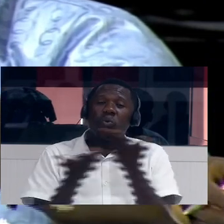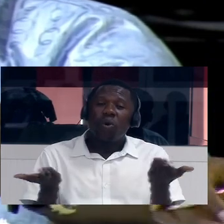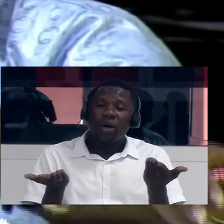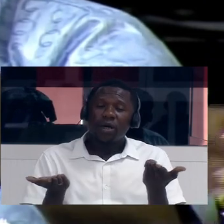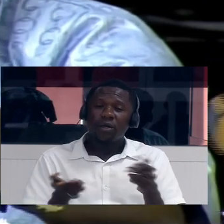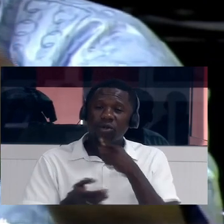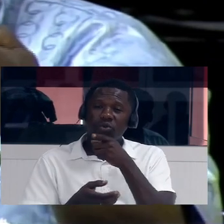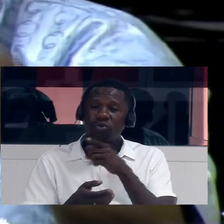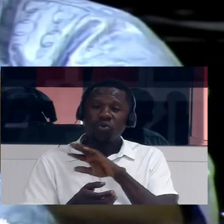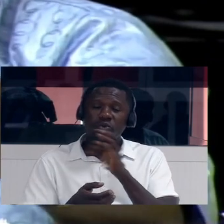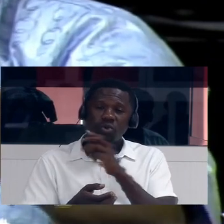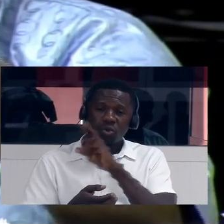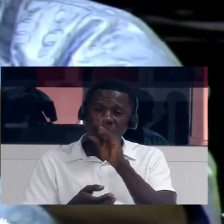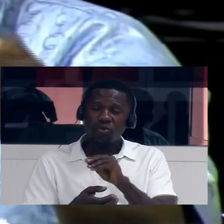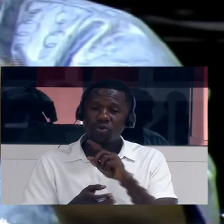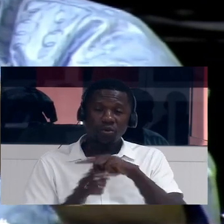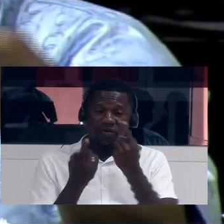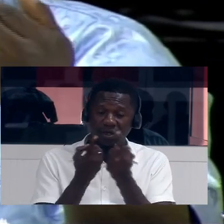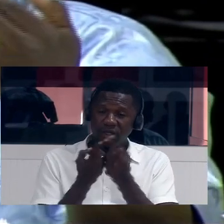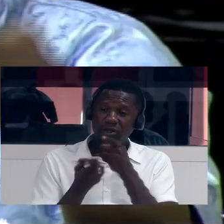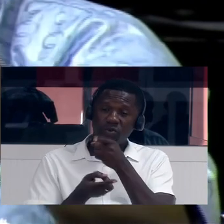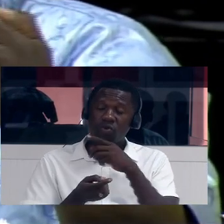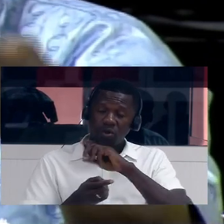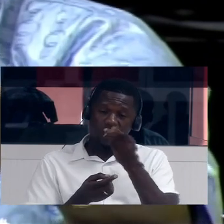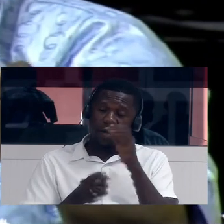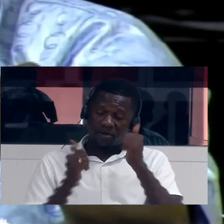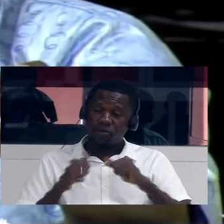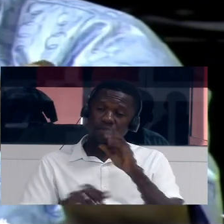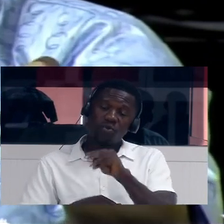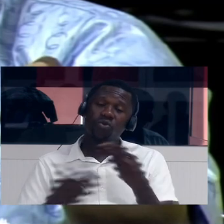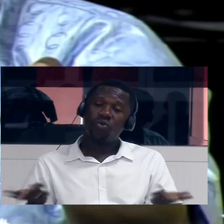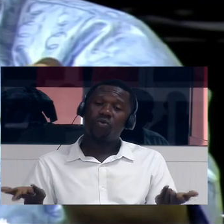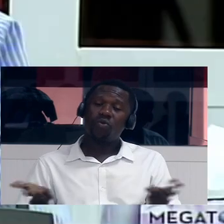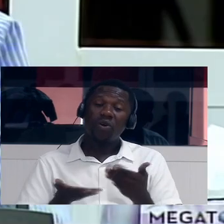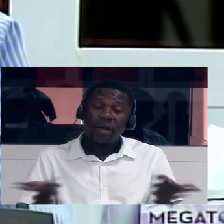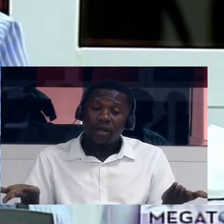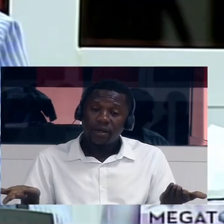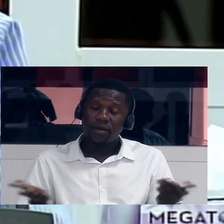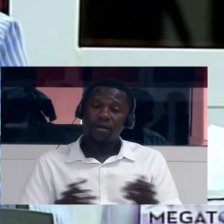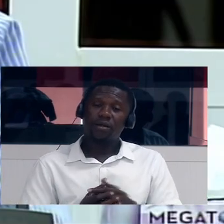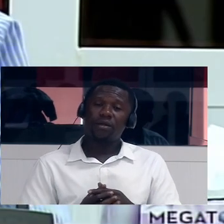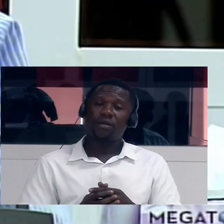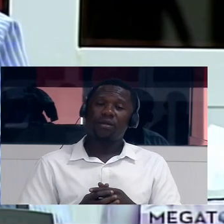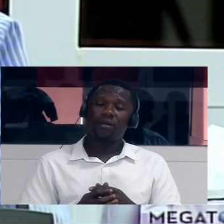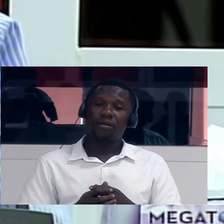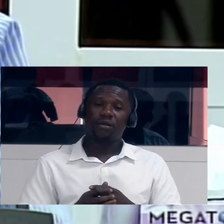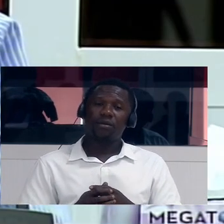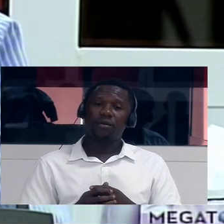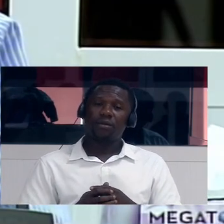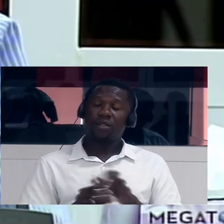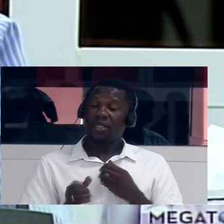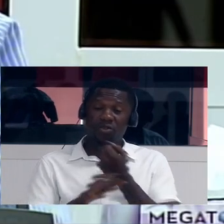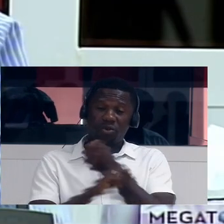was it that you could not do some of the things you were supposed to do? Why was it? The